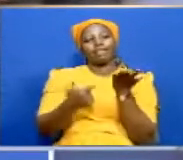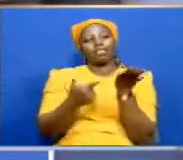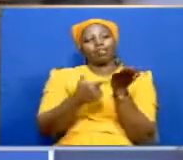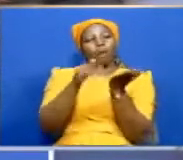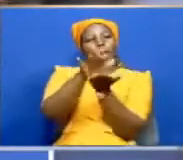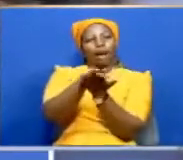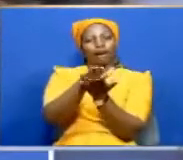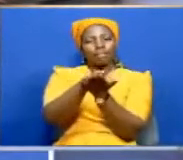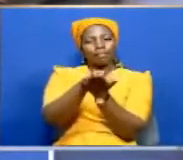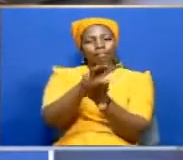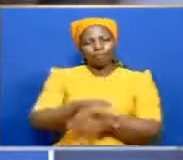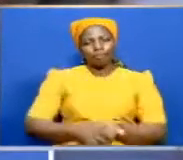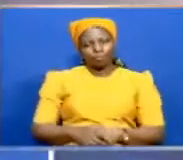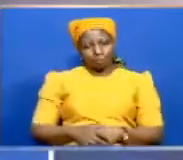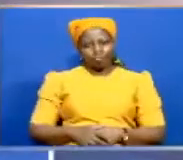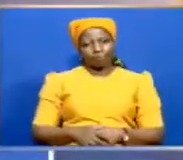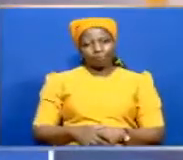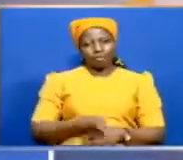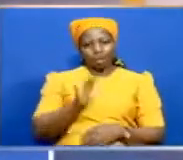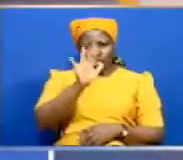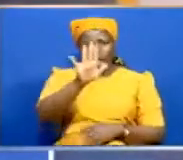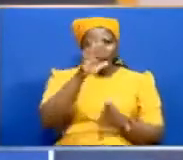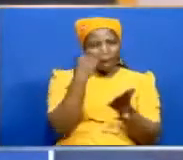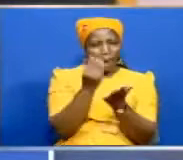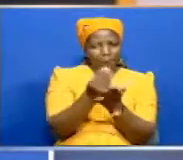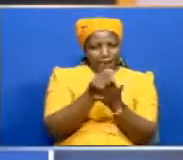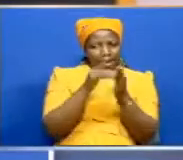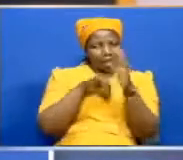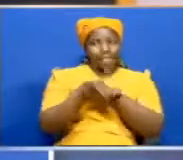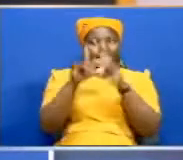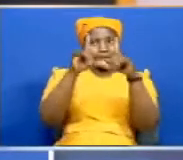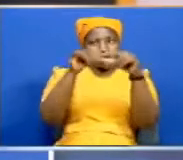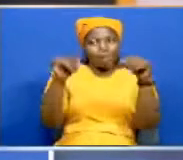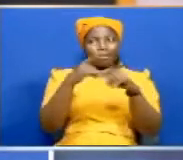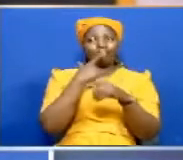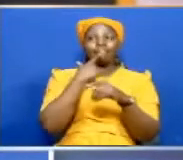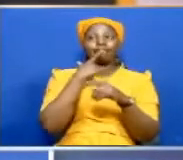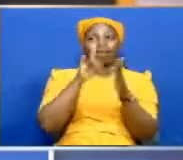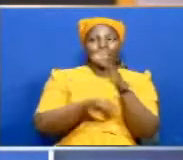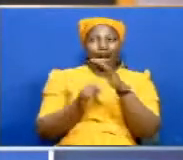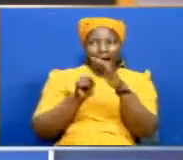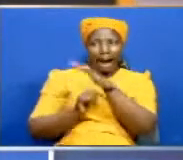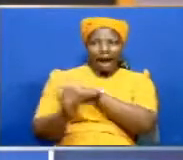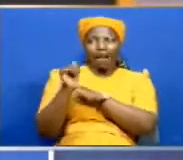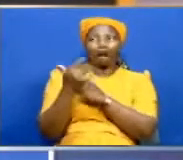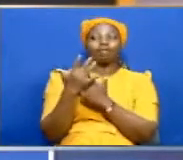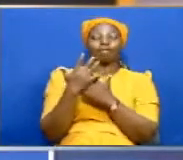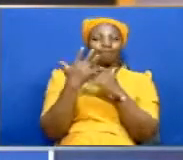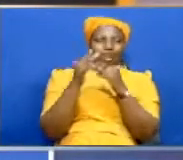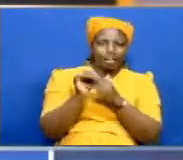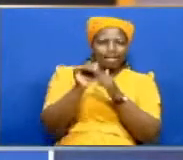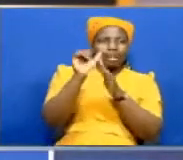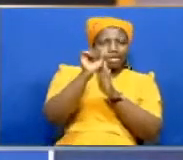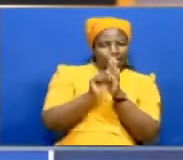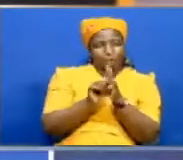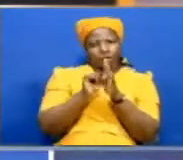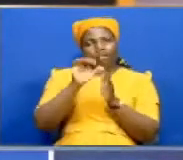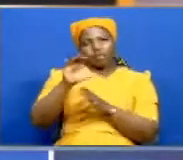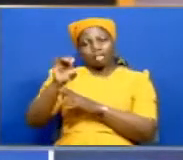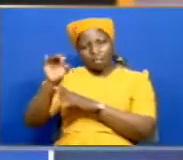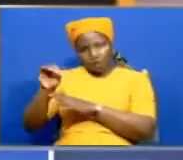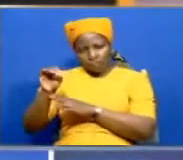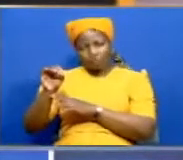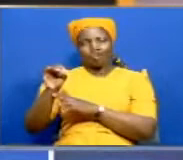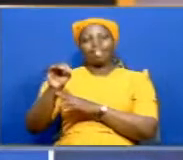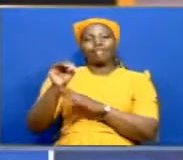Bank. Euromoney, in their statement, noted that under the stewardship of Chief Executive Dr. James Mwangi, the